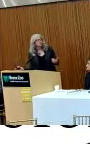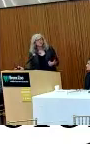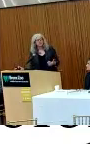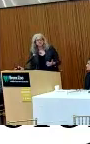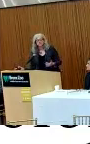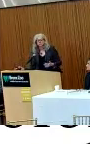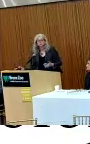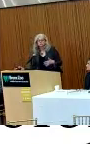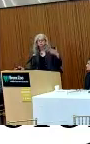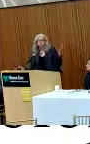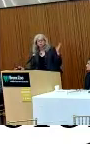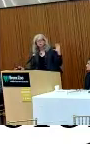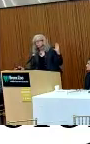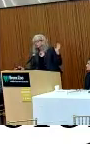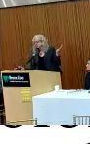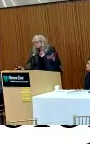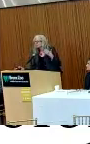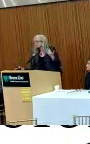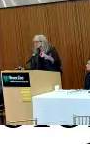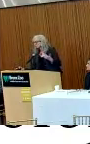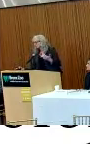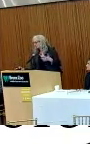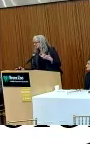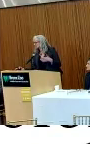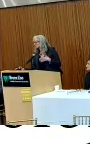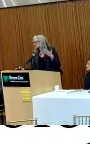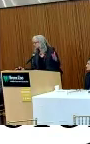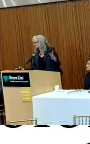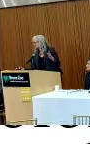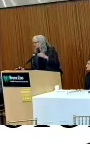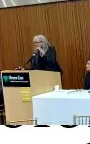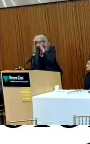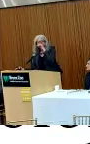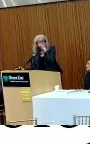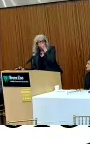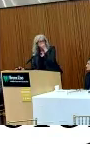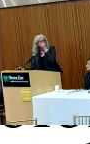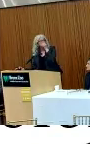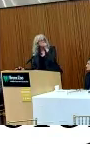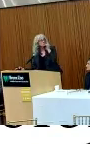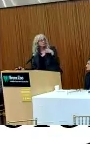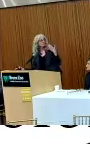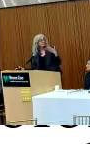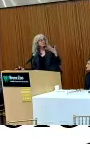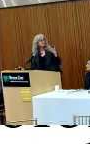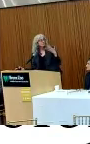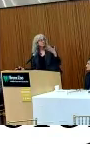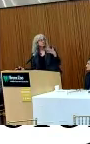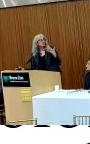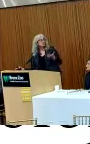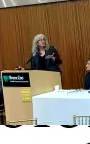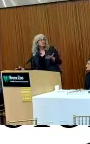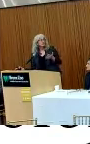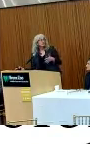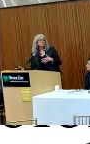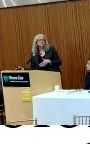need to get a conventional loan or they're being steered into FHA Loans which is certainly something we've had seen over the decades you know